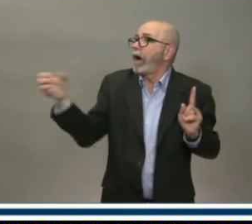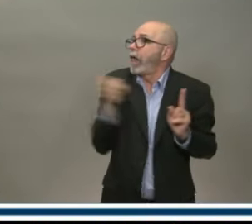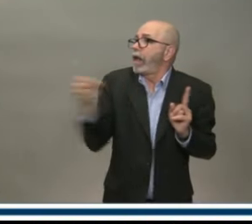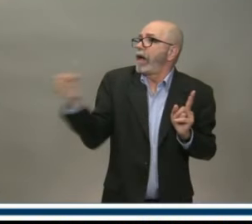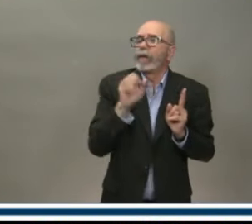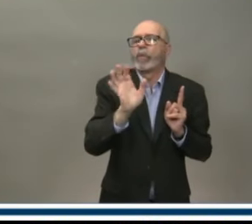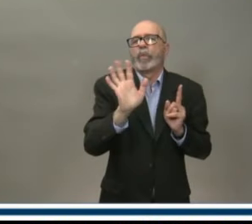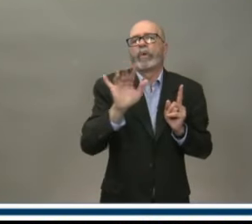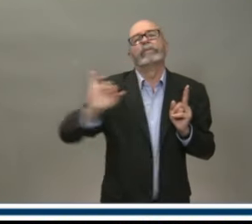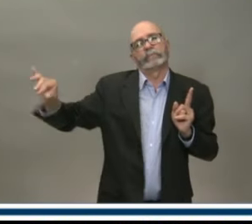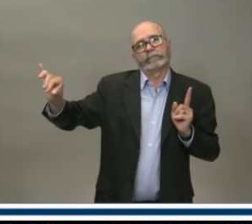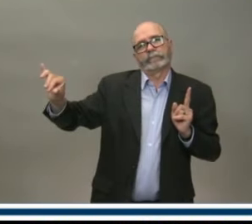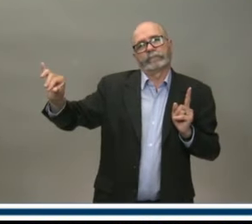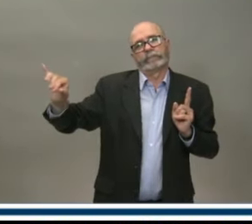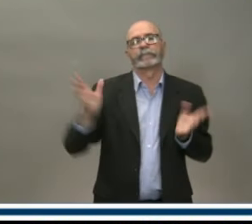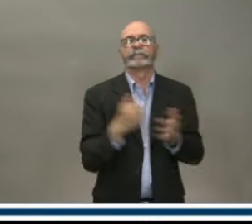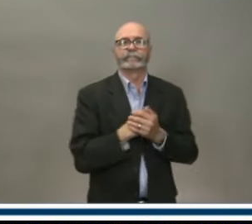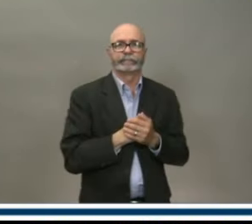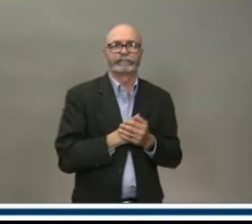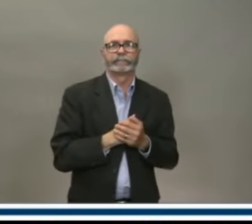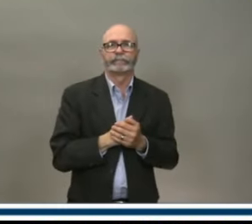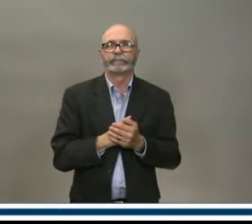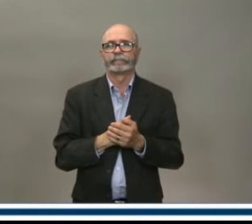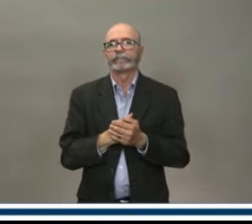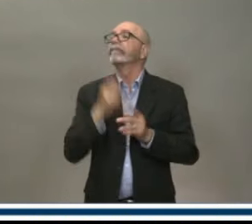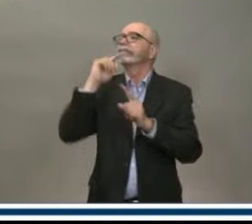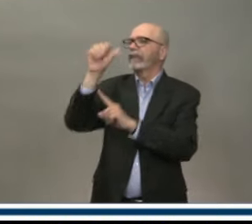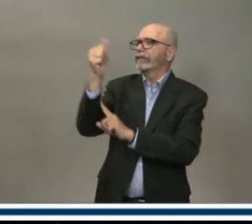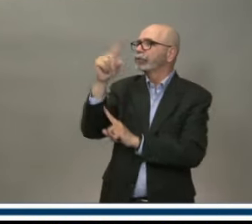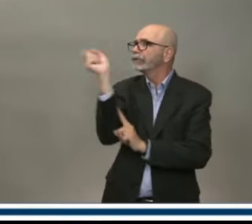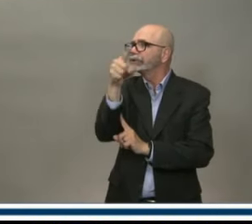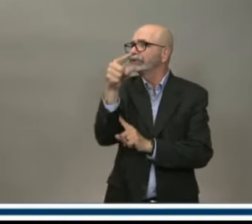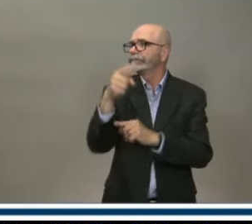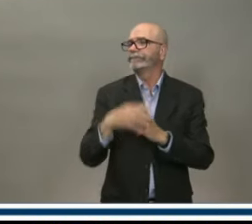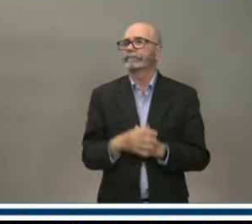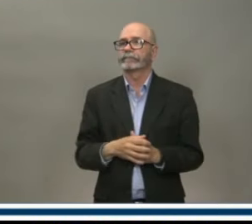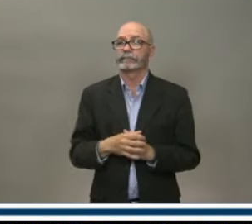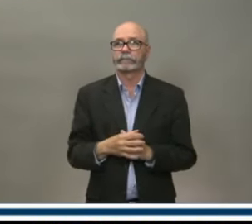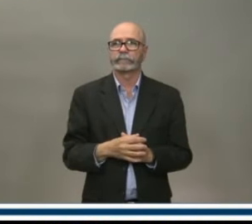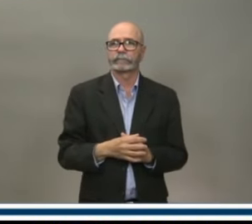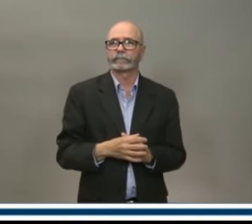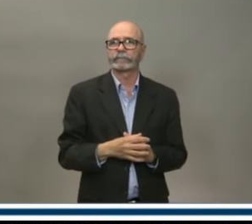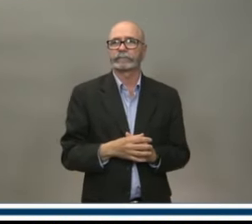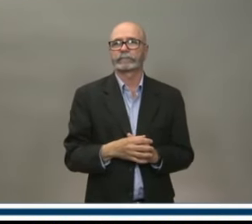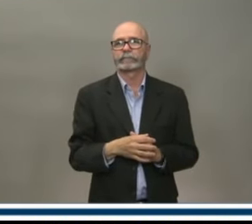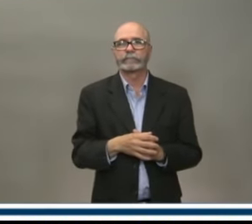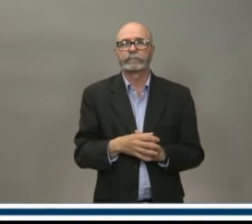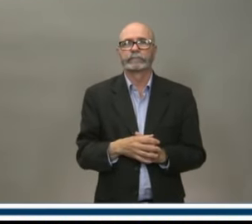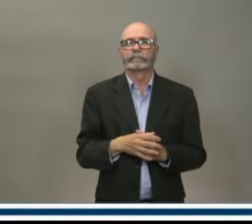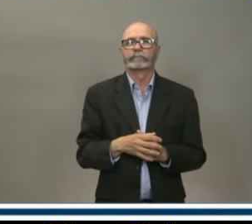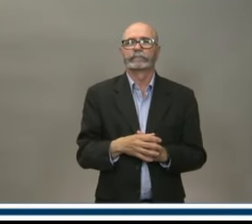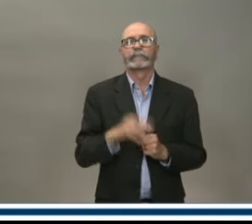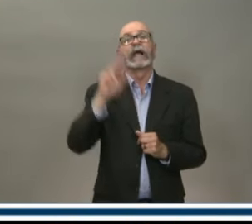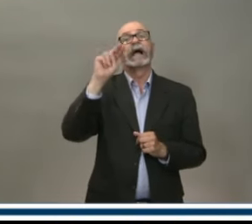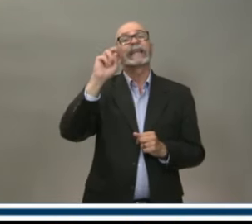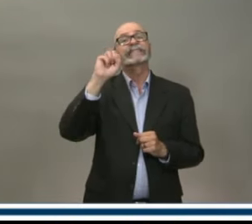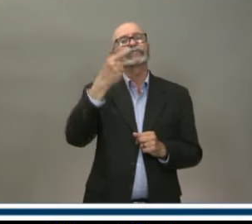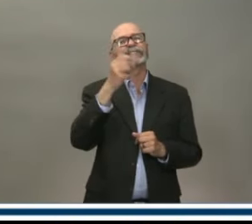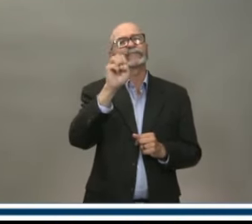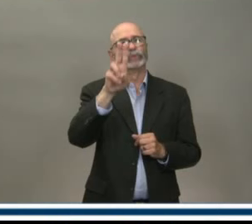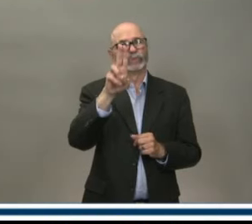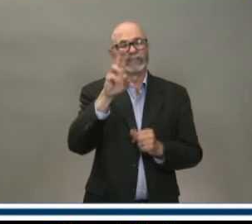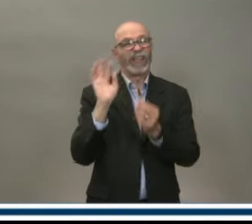follow-up. Yeah, just kind of wanted to follow up on the claims from the NSGU. I know that you said that they